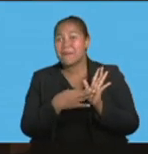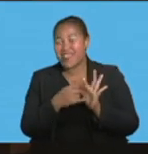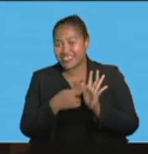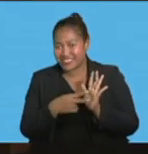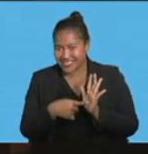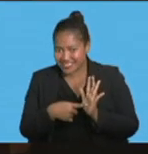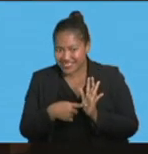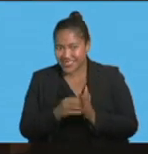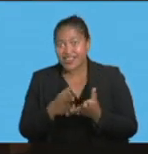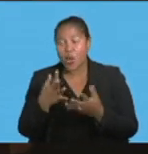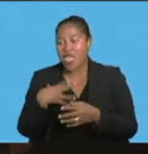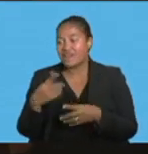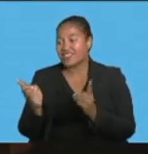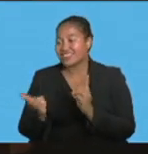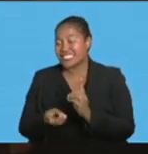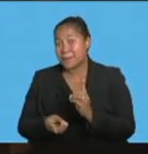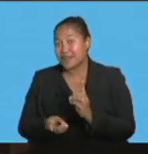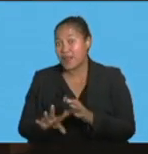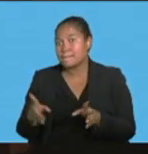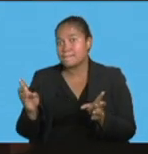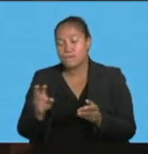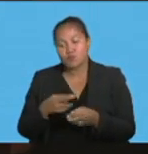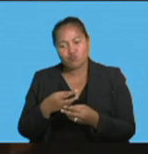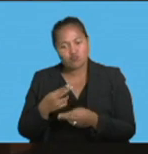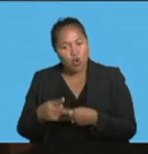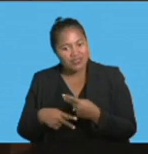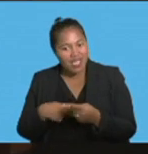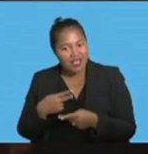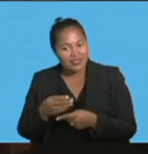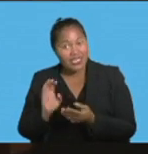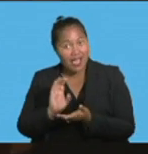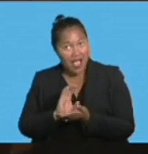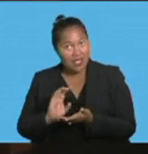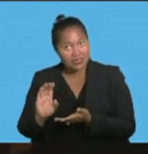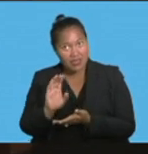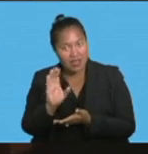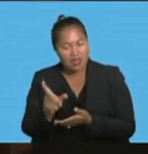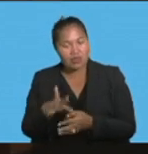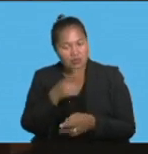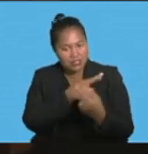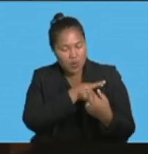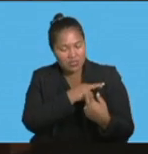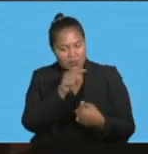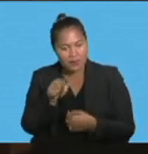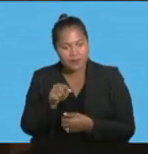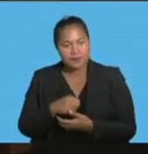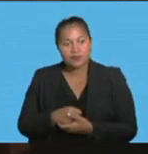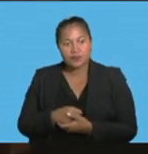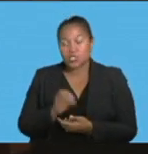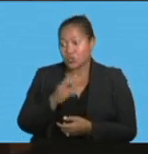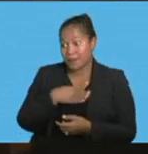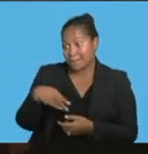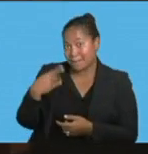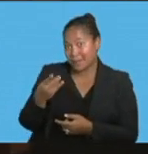currently under disciplinary process or the councils responsible are on track. The Ministry, in partnership with the Department of